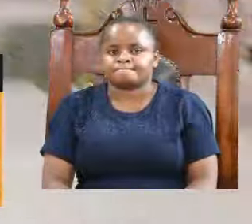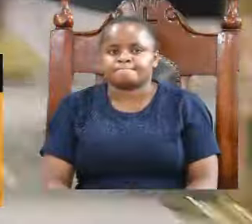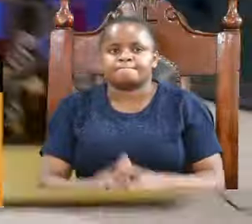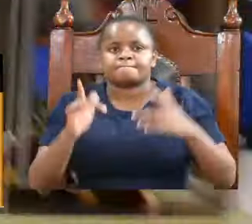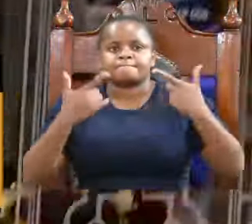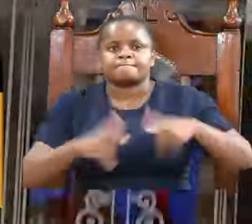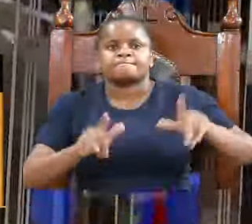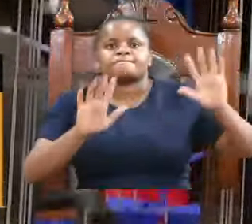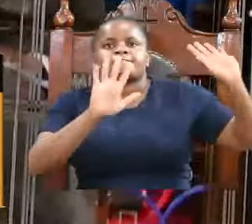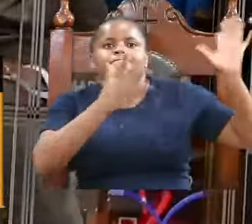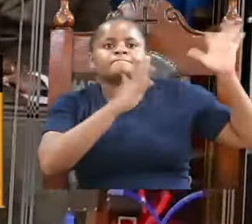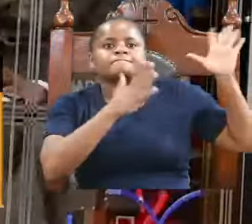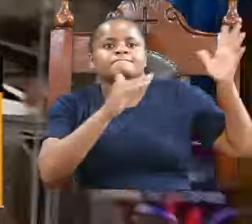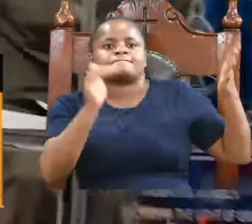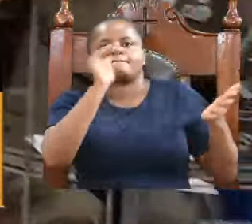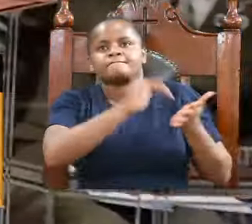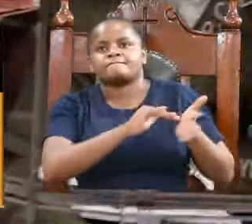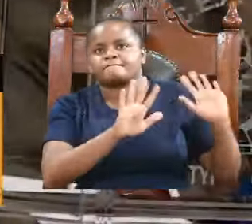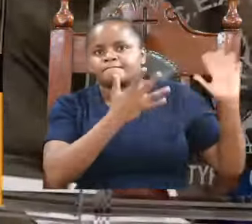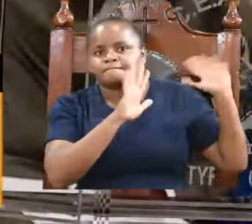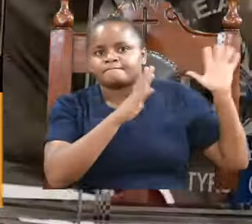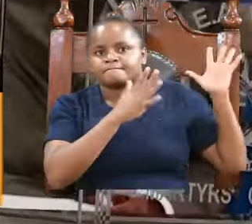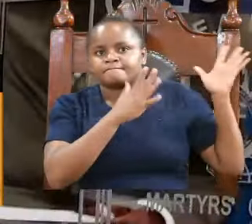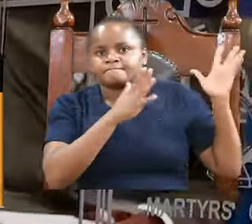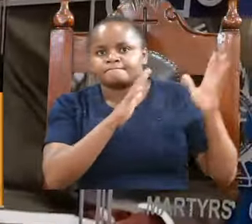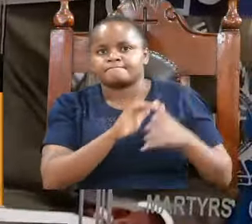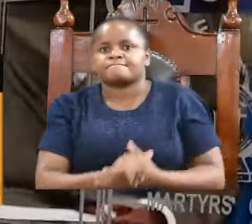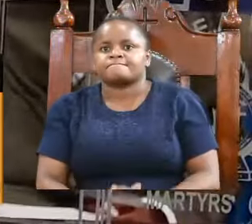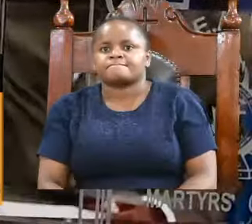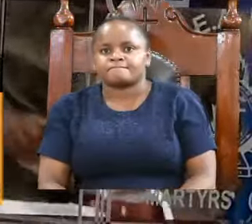Let us clap for them once more.